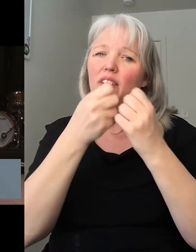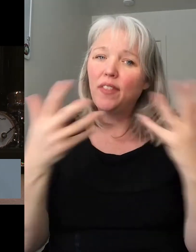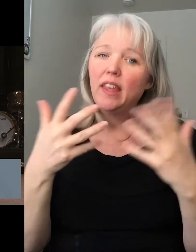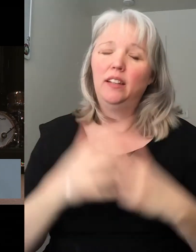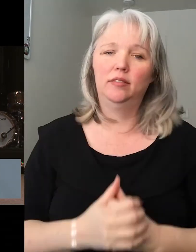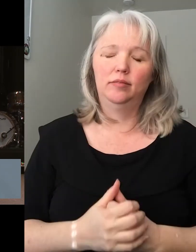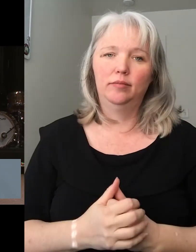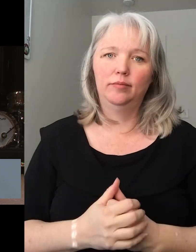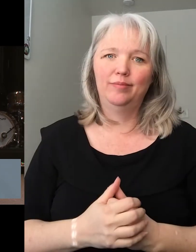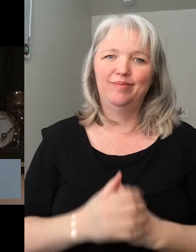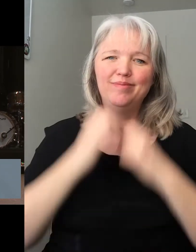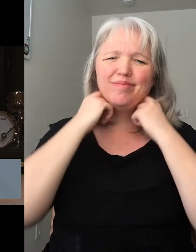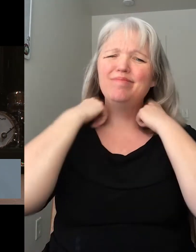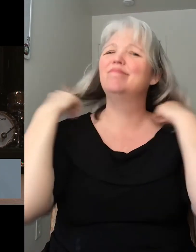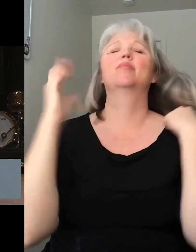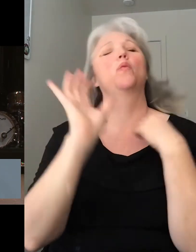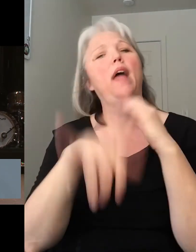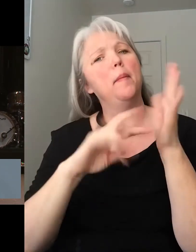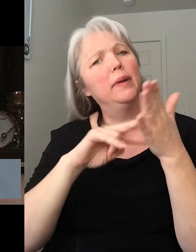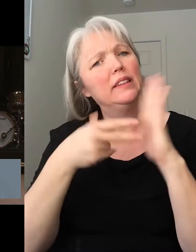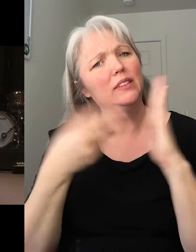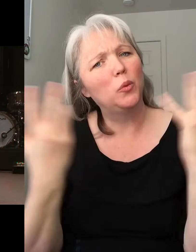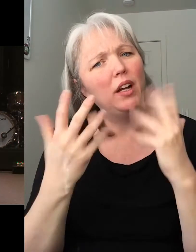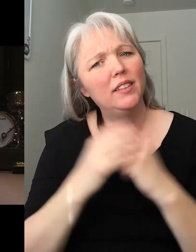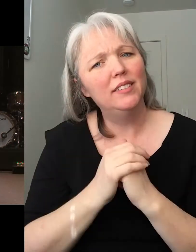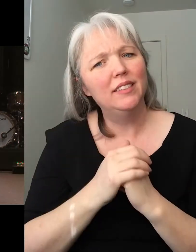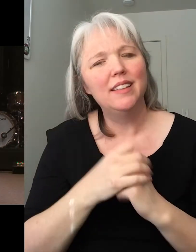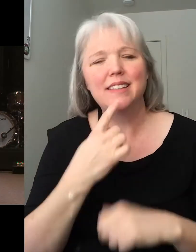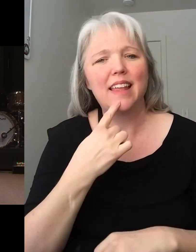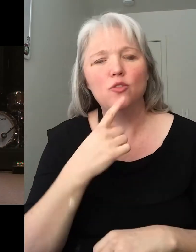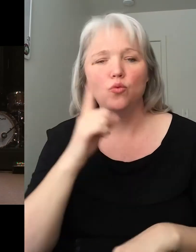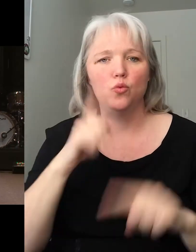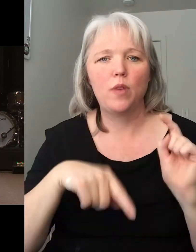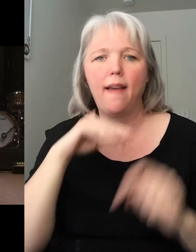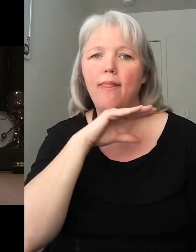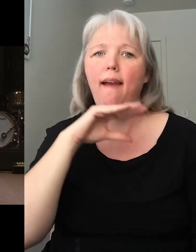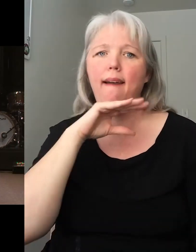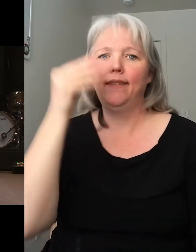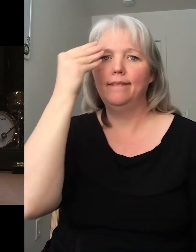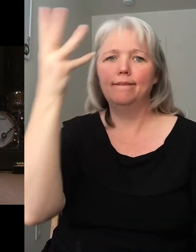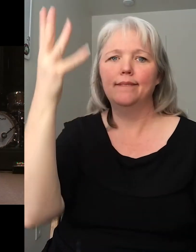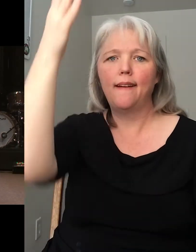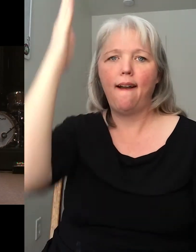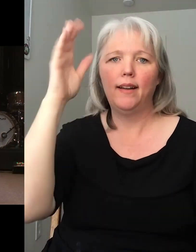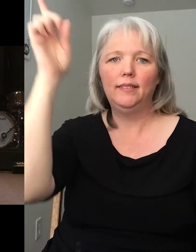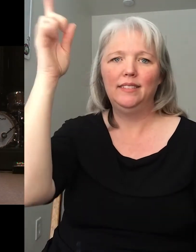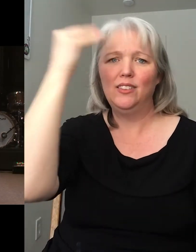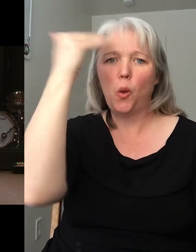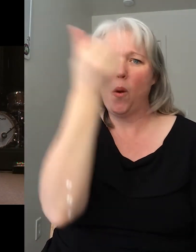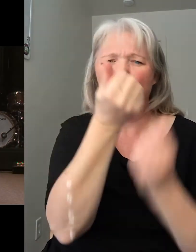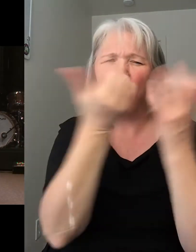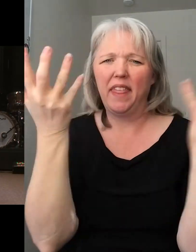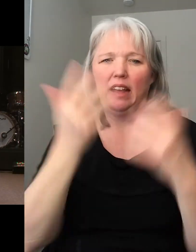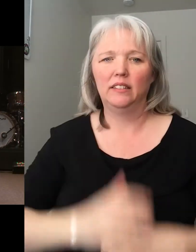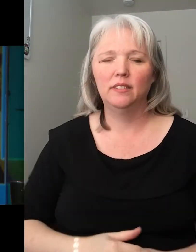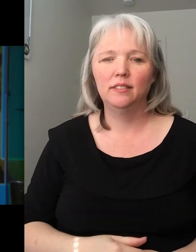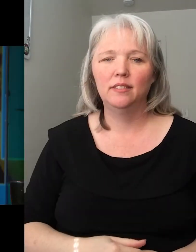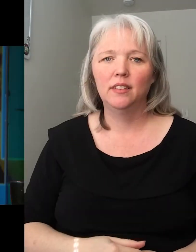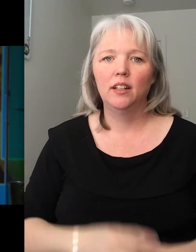do. What's that say? It says you can't lie to God. He knows everything about